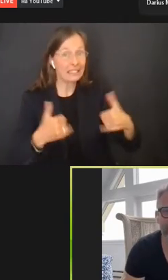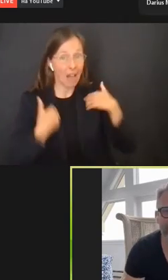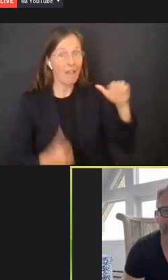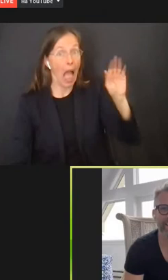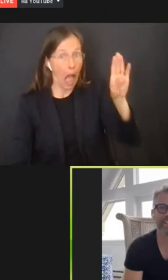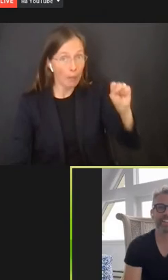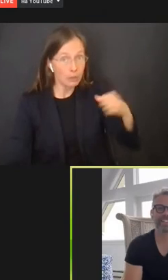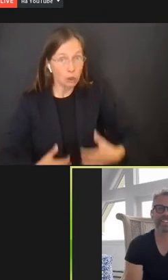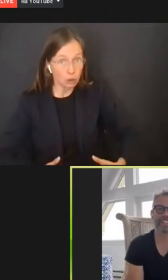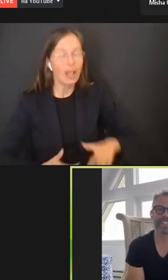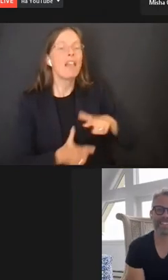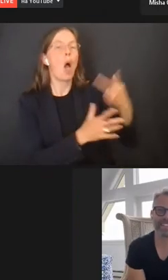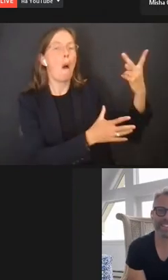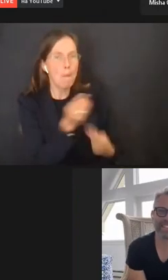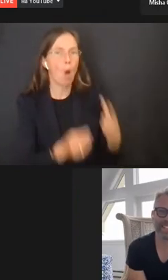be